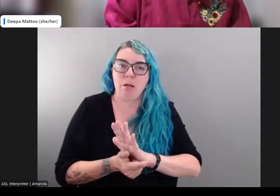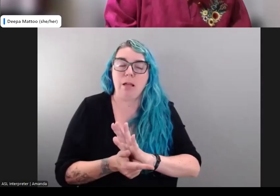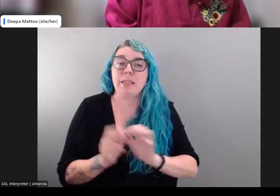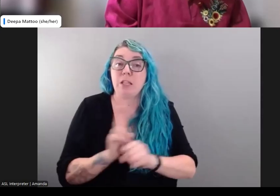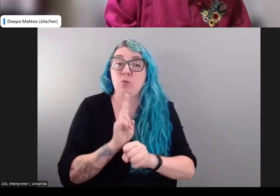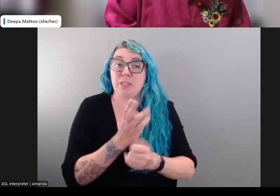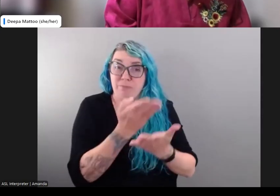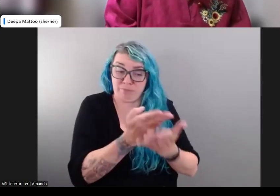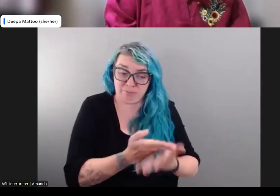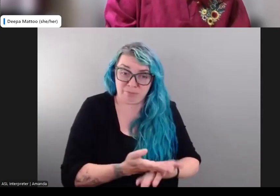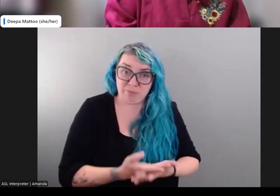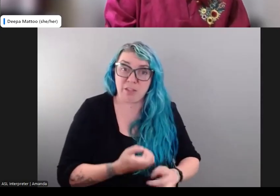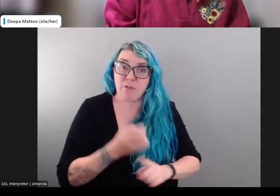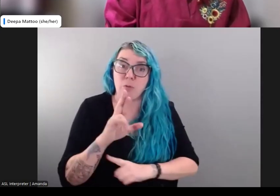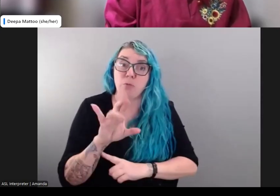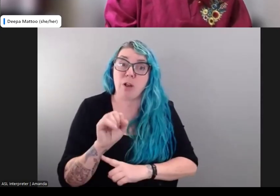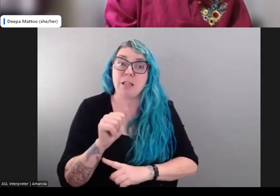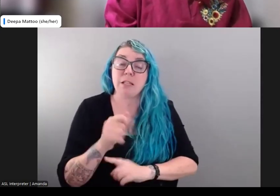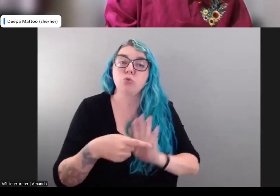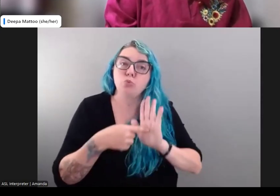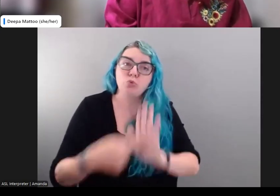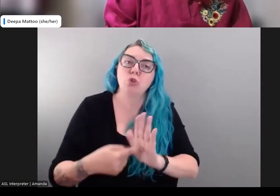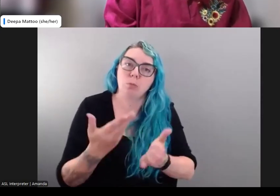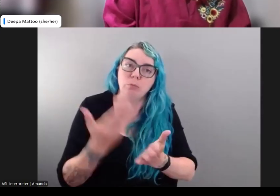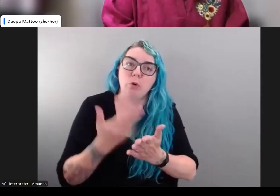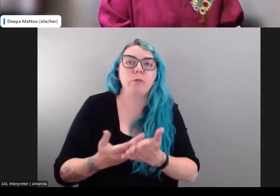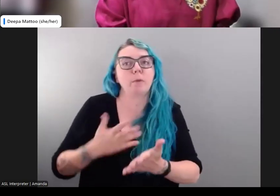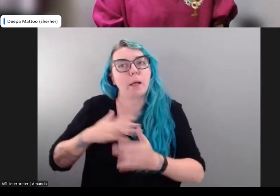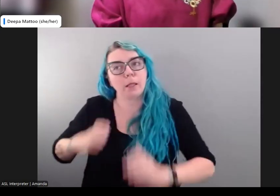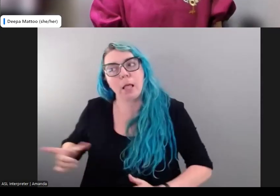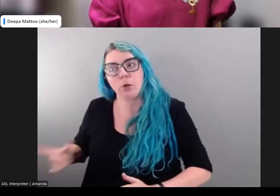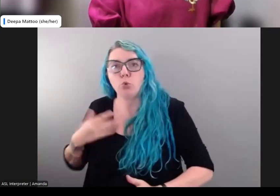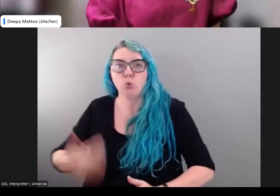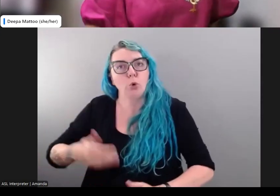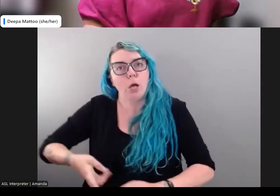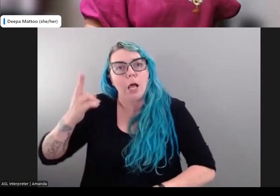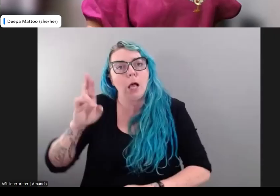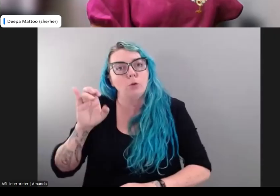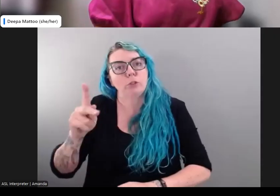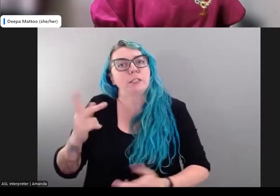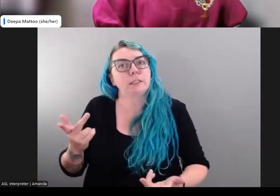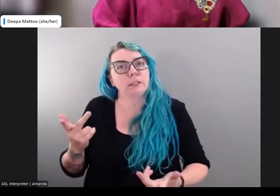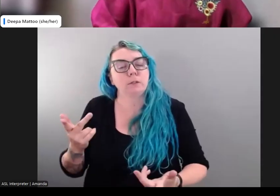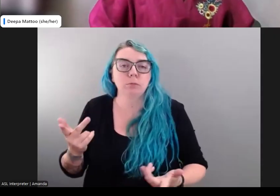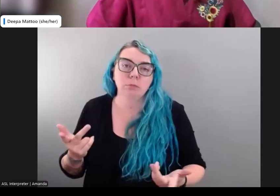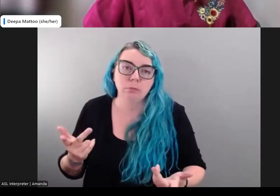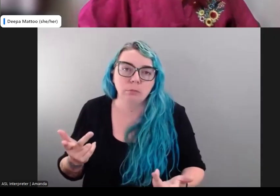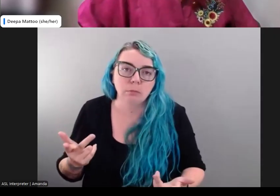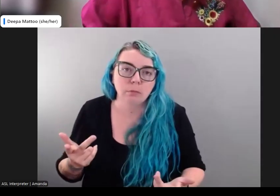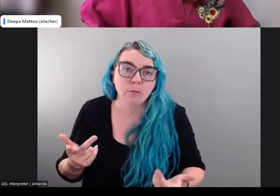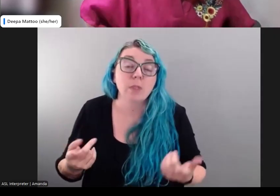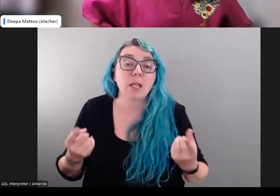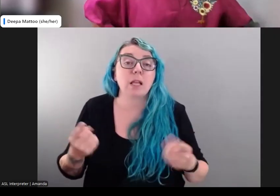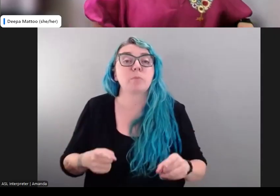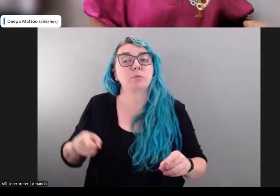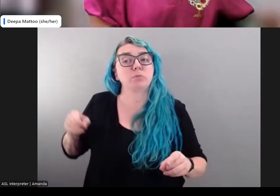particular person was facing and um, uh, a a restraining order that they were